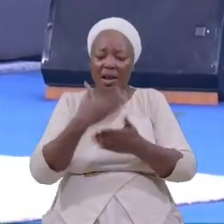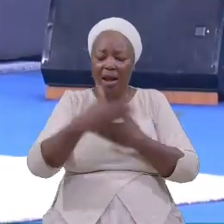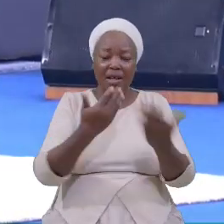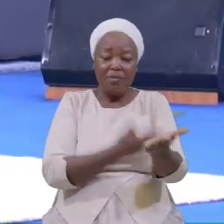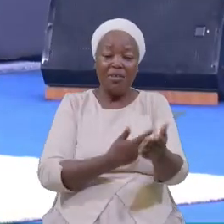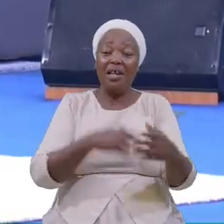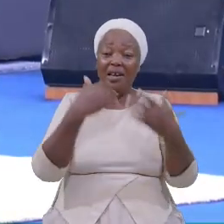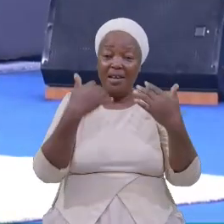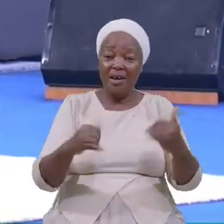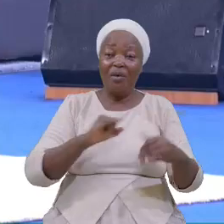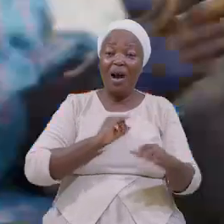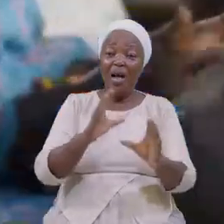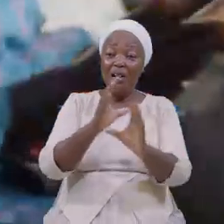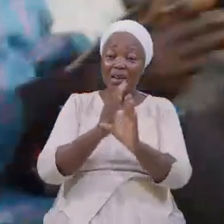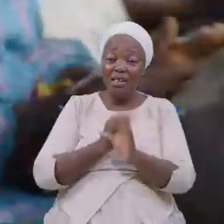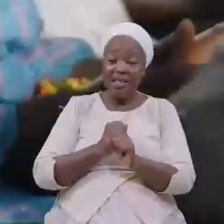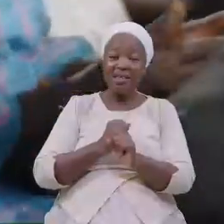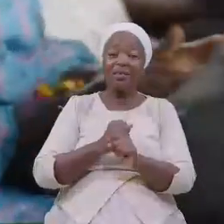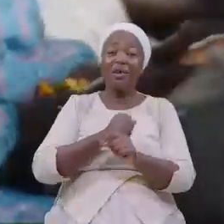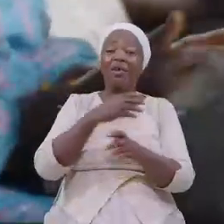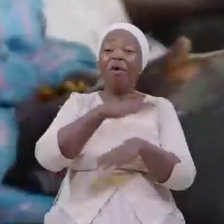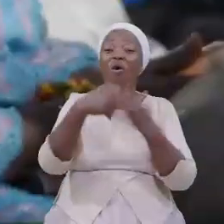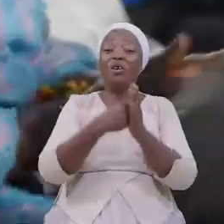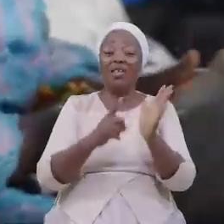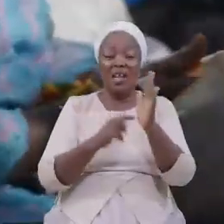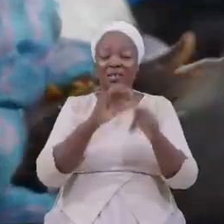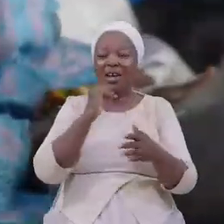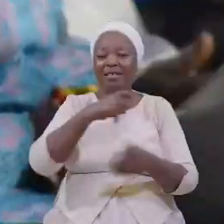see all the leaves are dry.